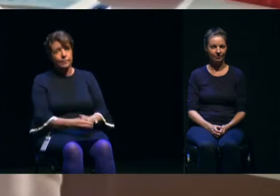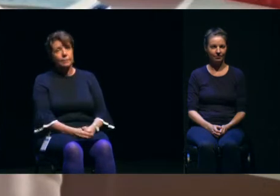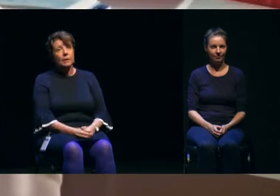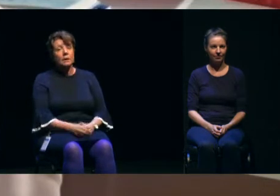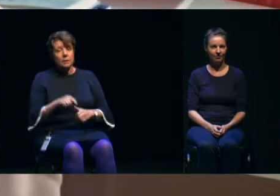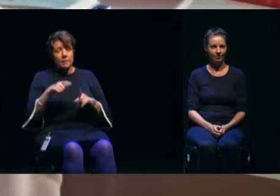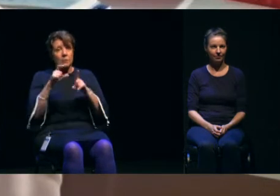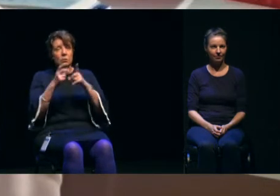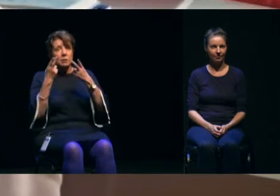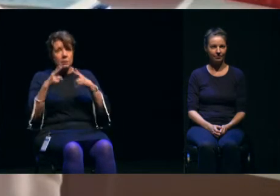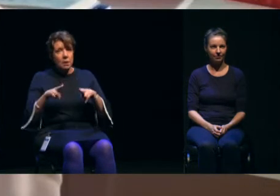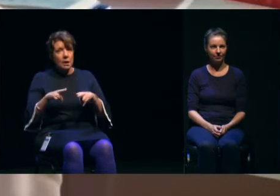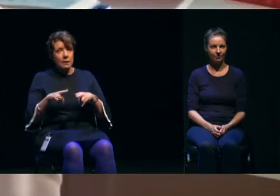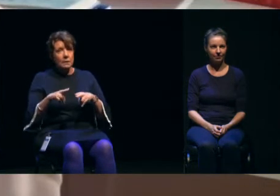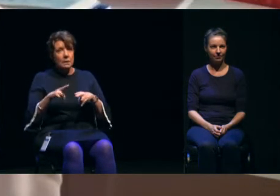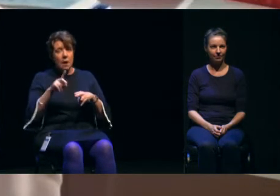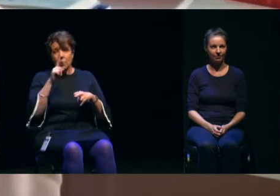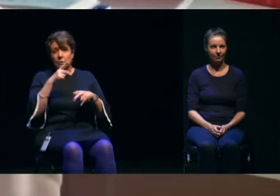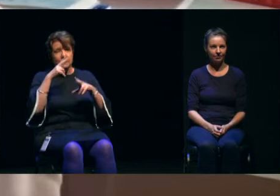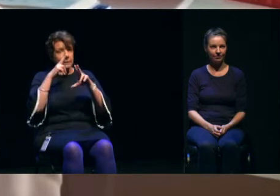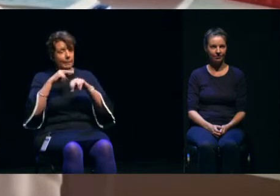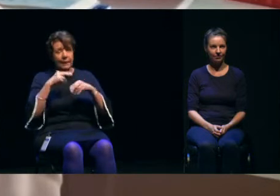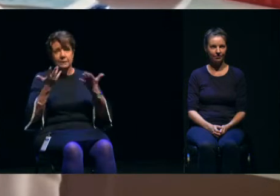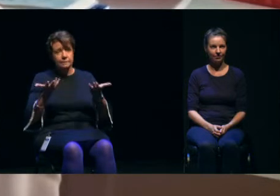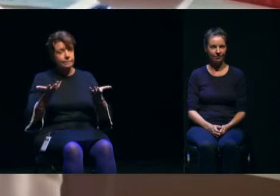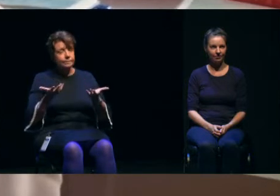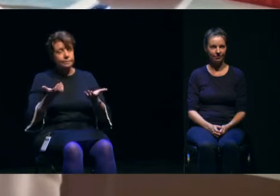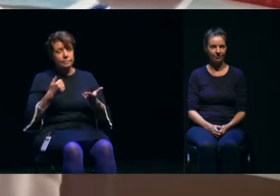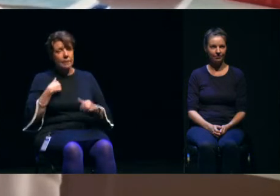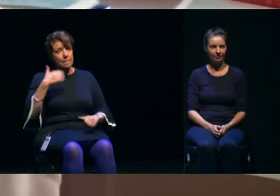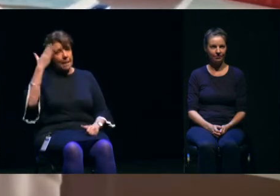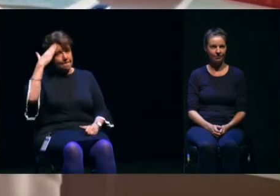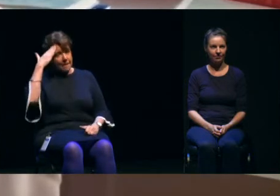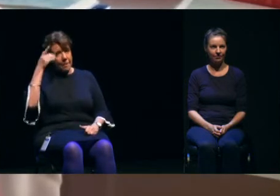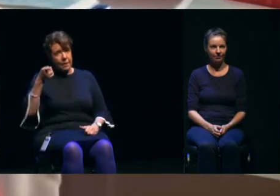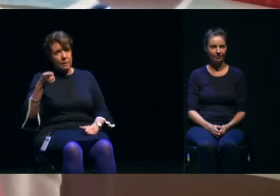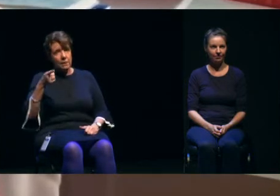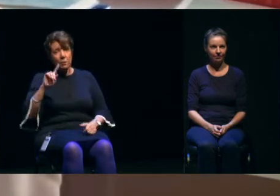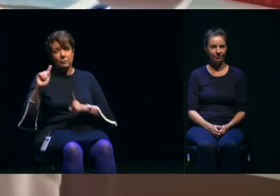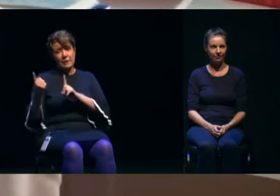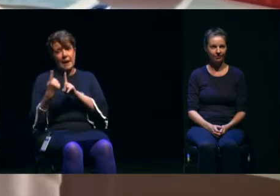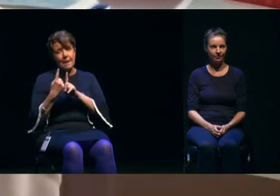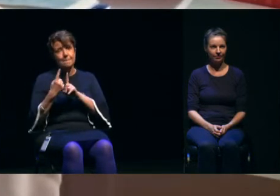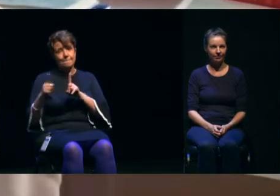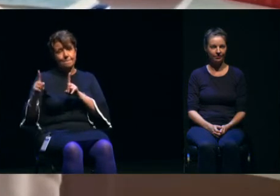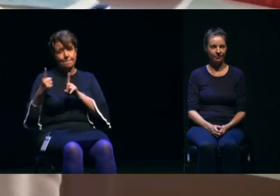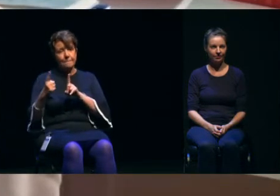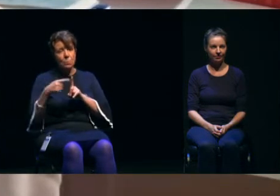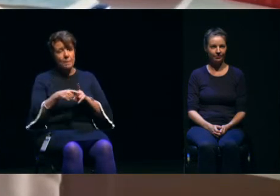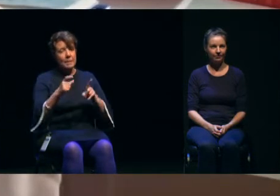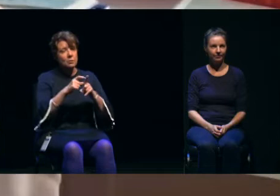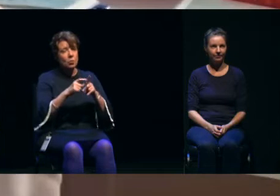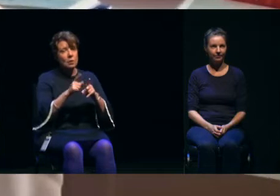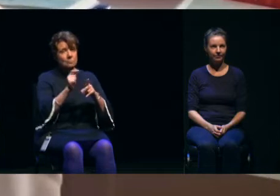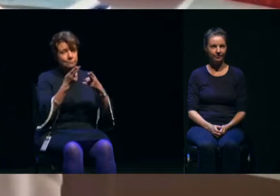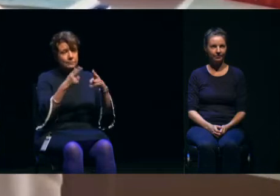after she died, I just couldn't even speak. And my mother, who came, of course, when she was dying,